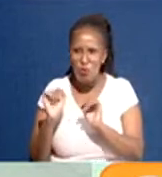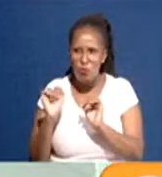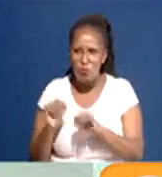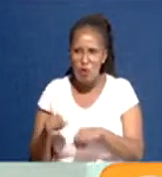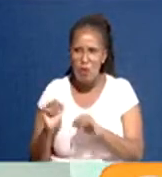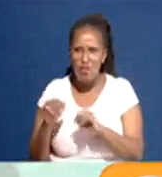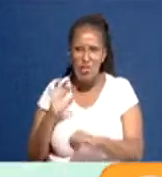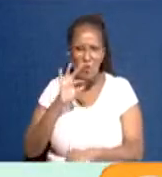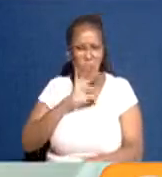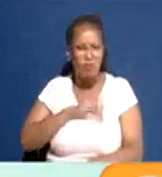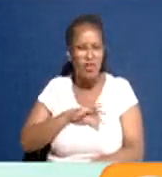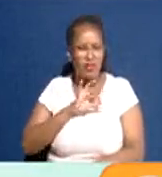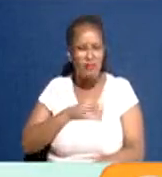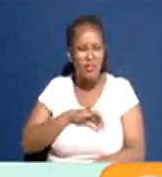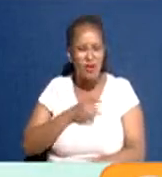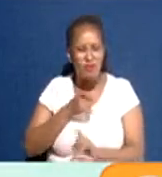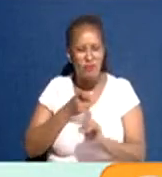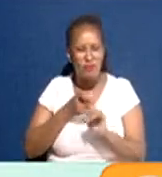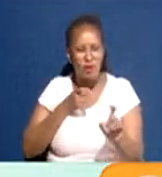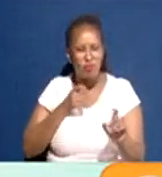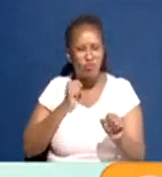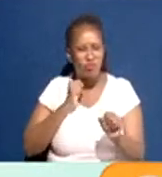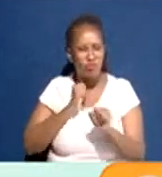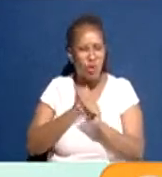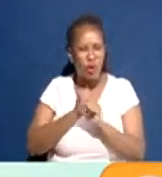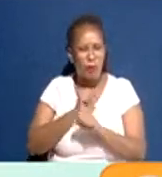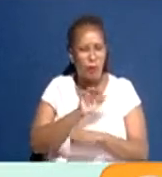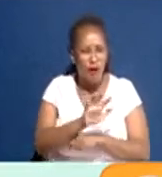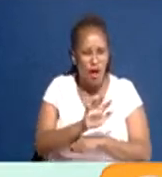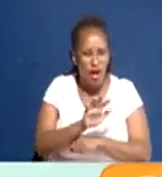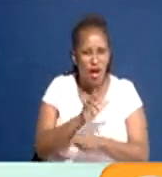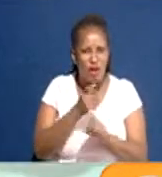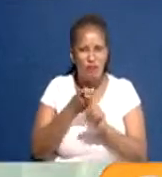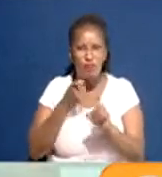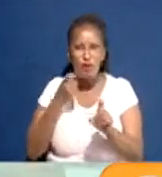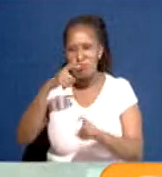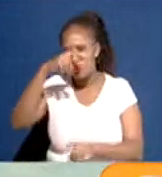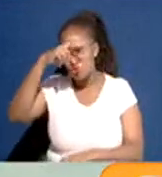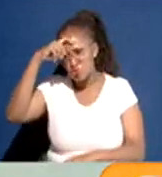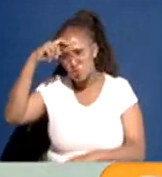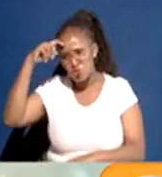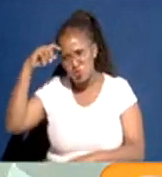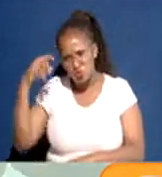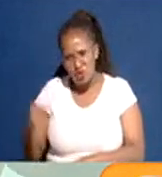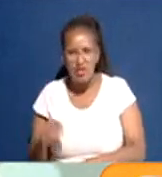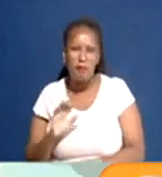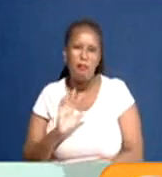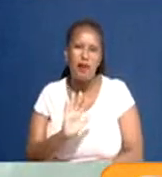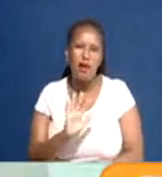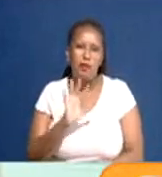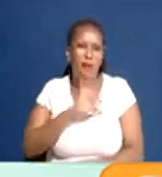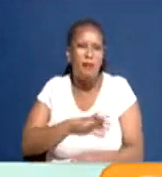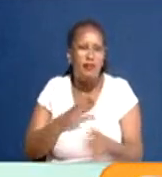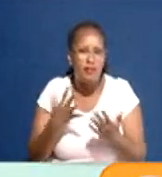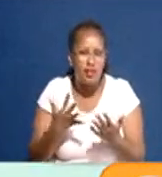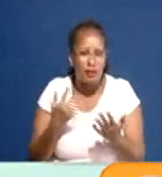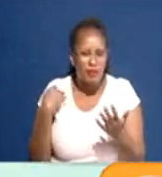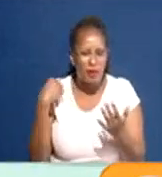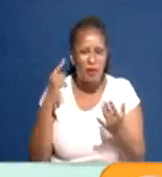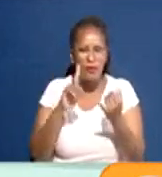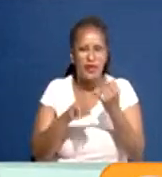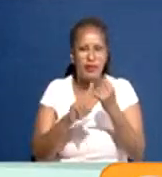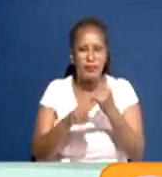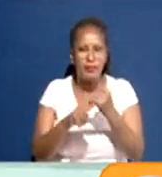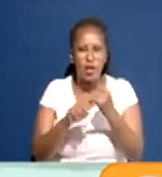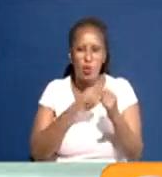a benefit from their work and from their sweat? Jambo la kwanza,